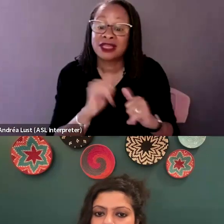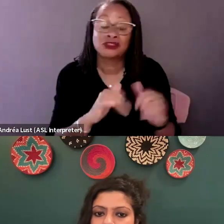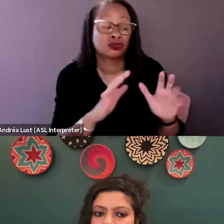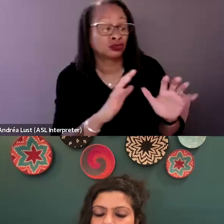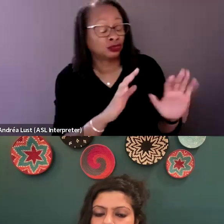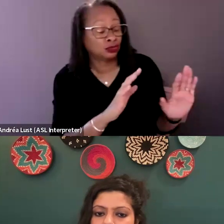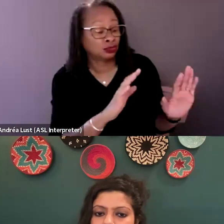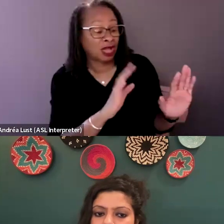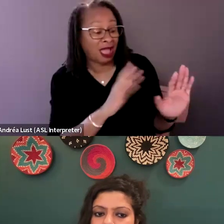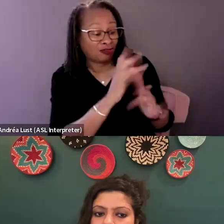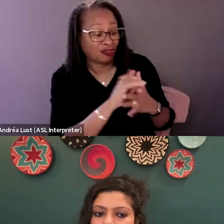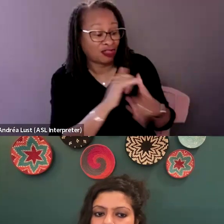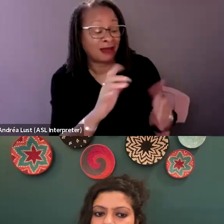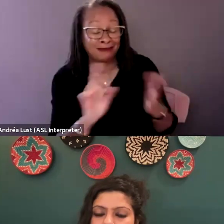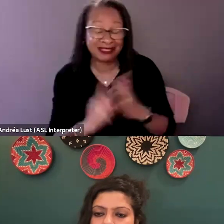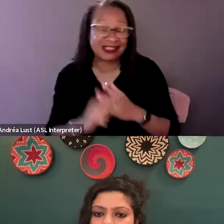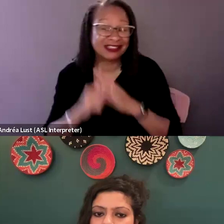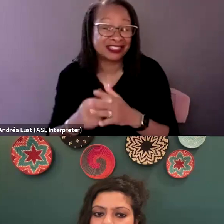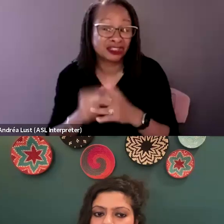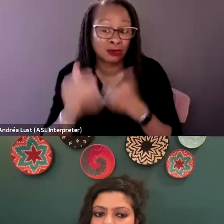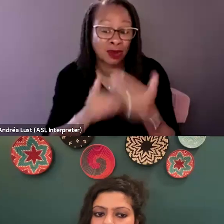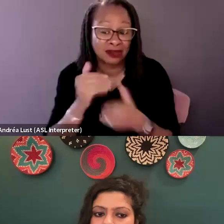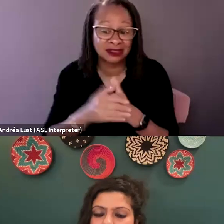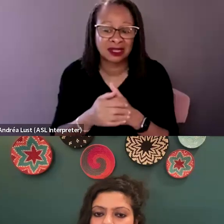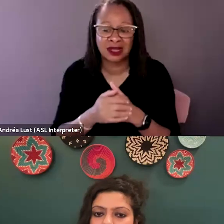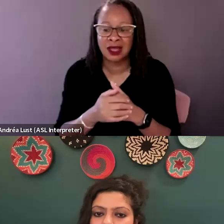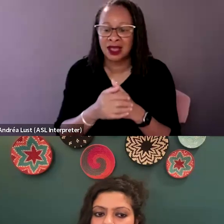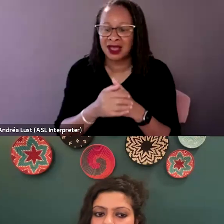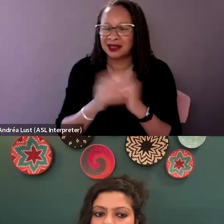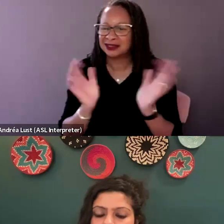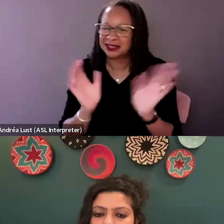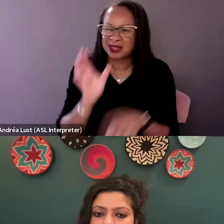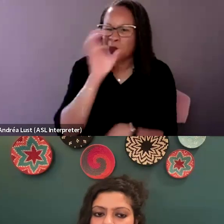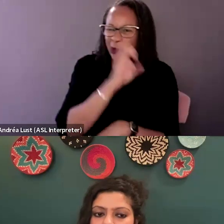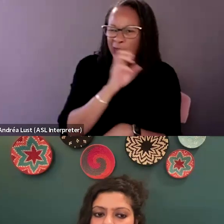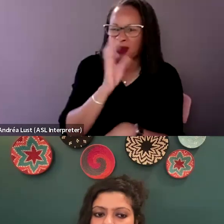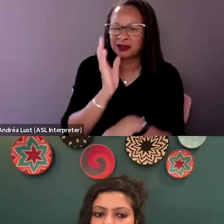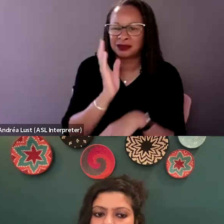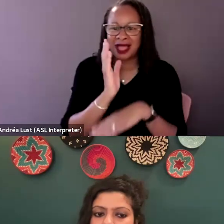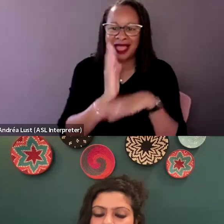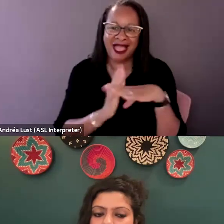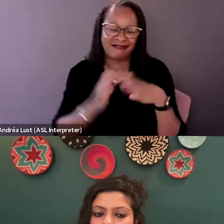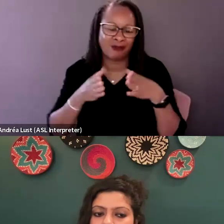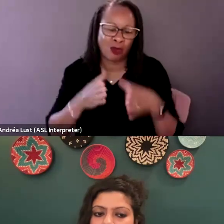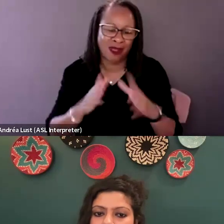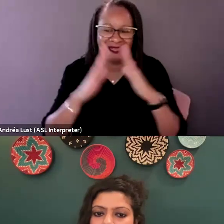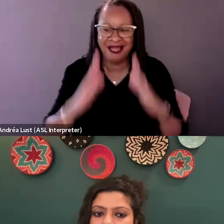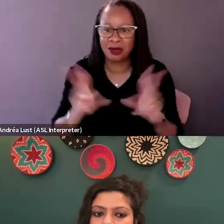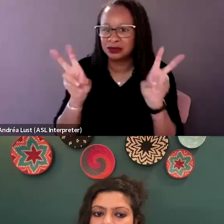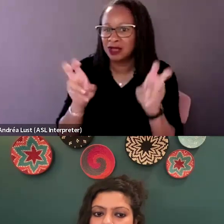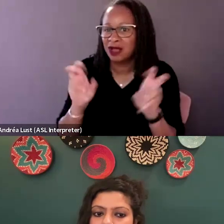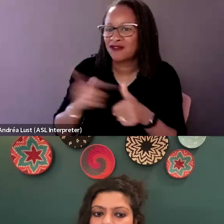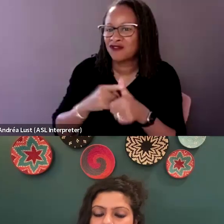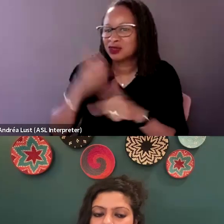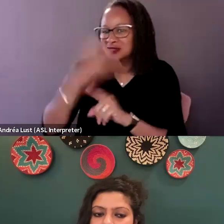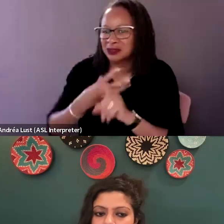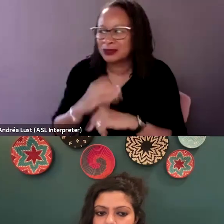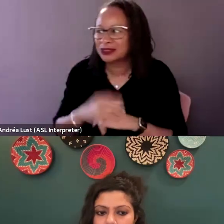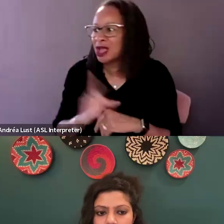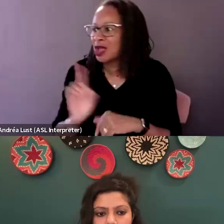Koval, do you have something more to add to this? No, I think we Like, in the sense of how was your process,